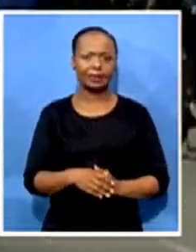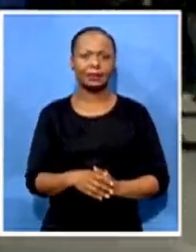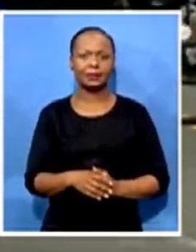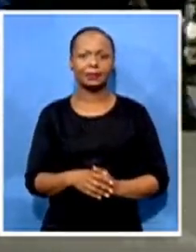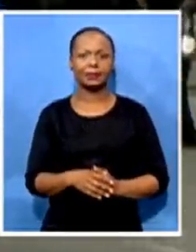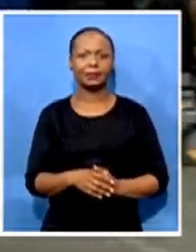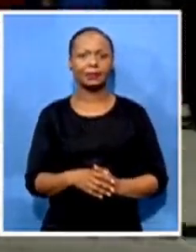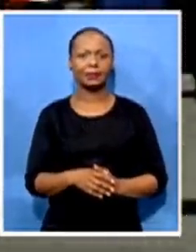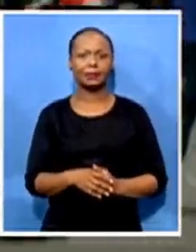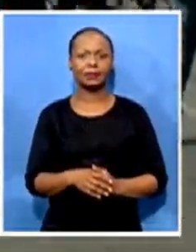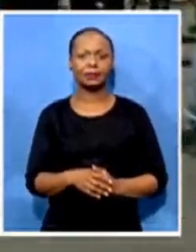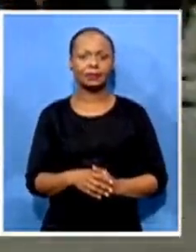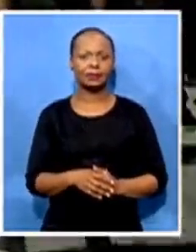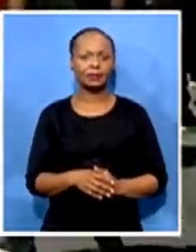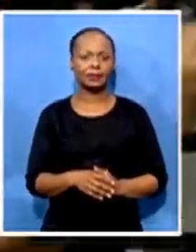Vanessa, are you still there?